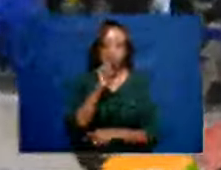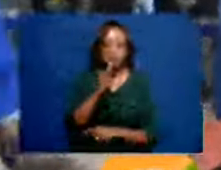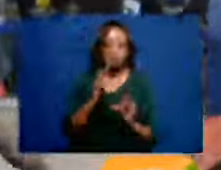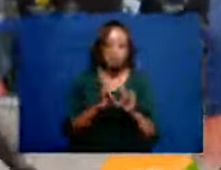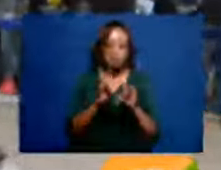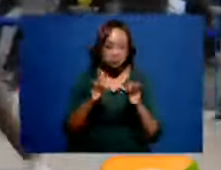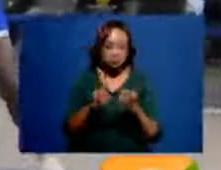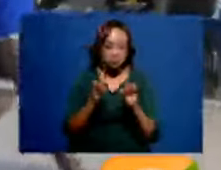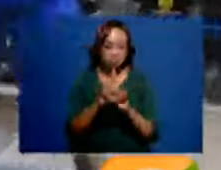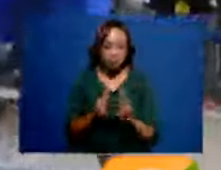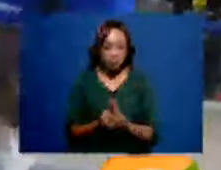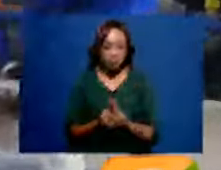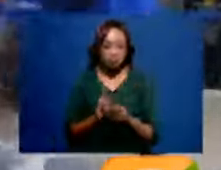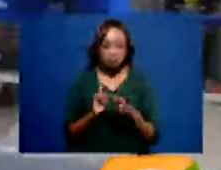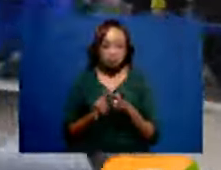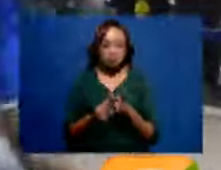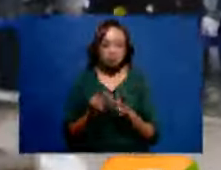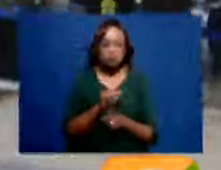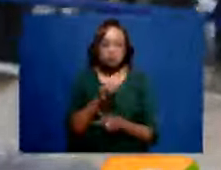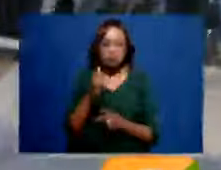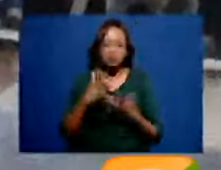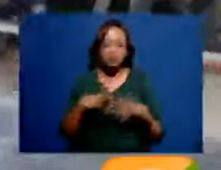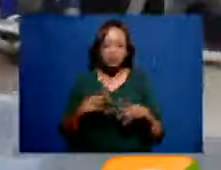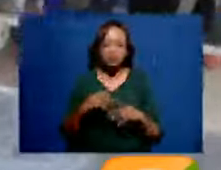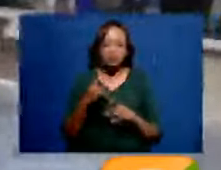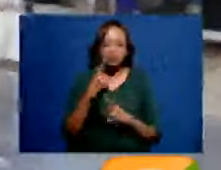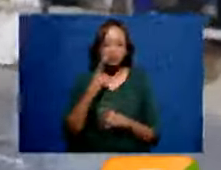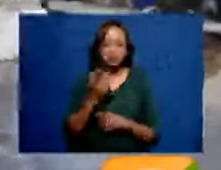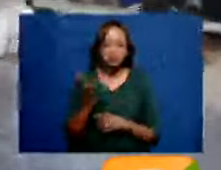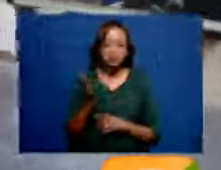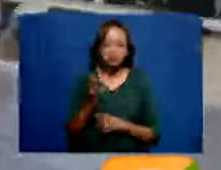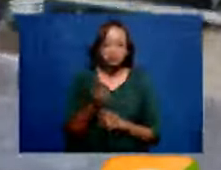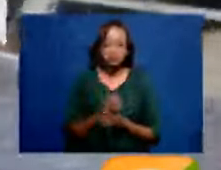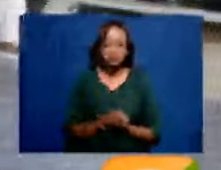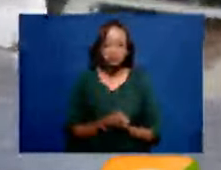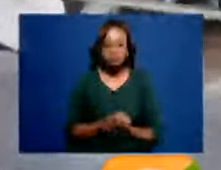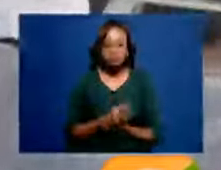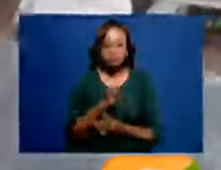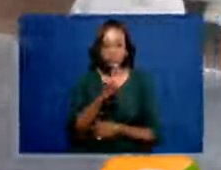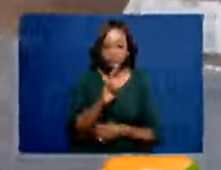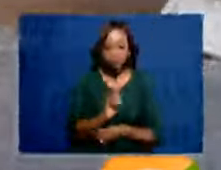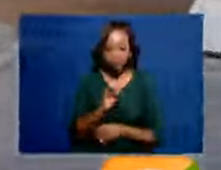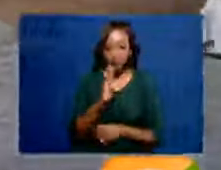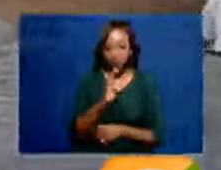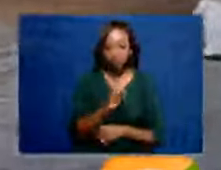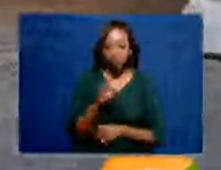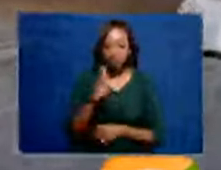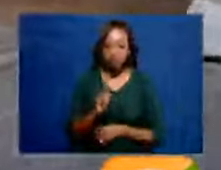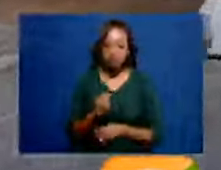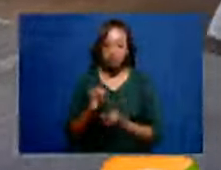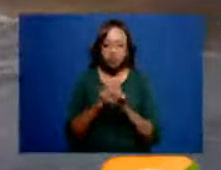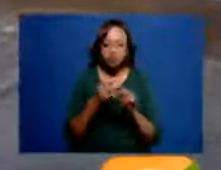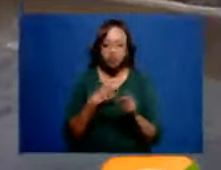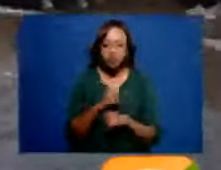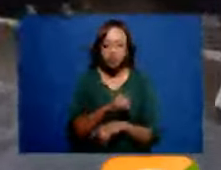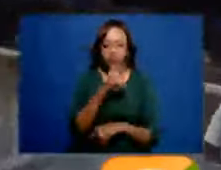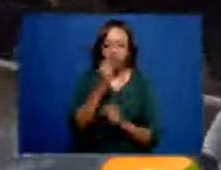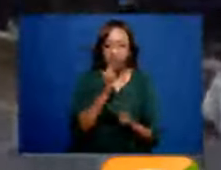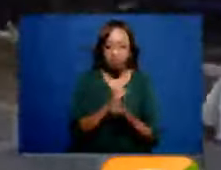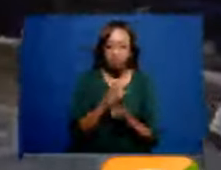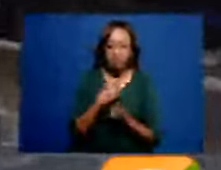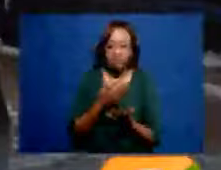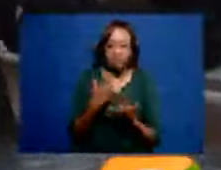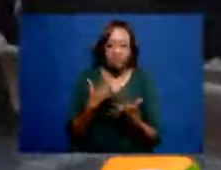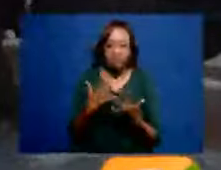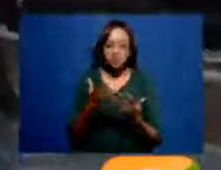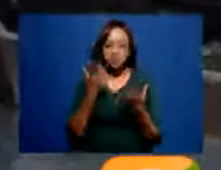The flyweight category had a huge turnout with 20 bouts in the preliminary round. There were 11 bouts in the featherweight and